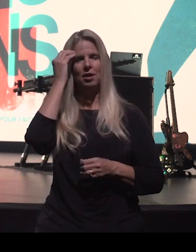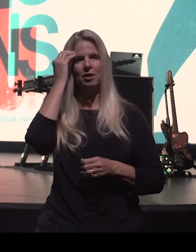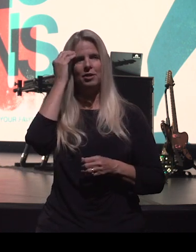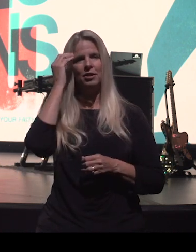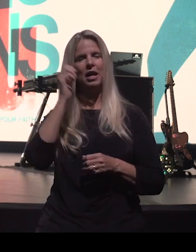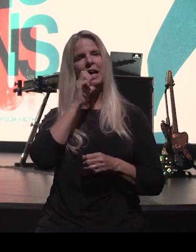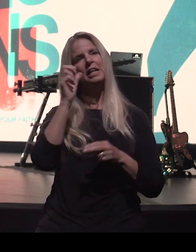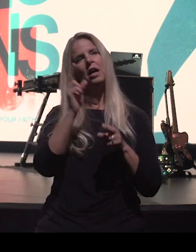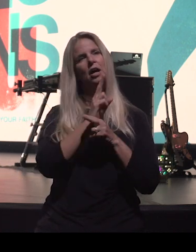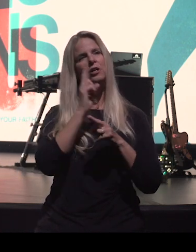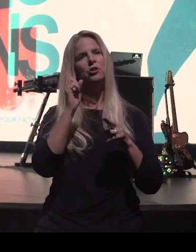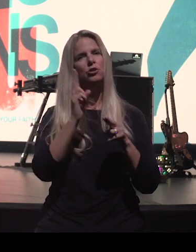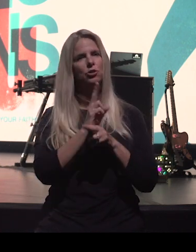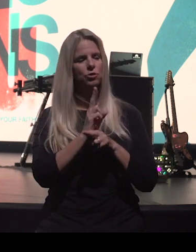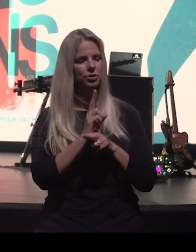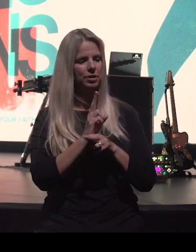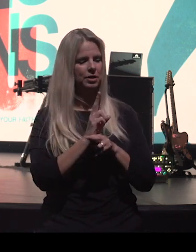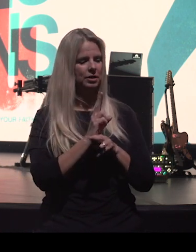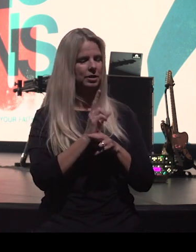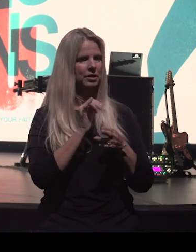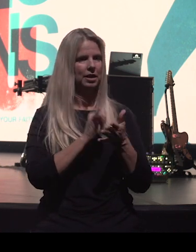application, that we are spinning.